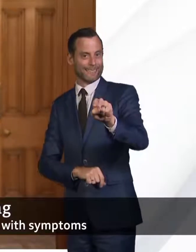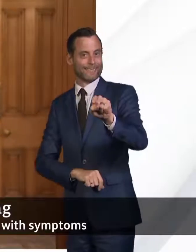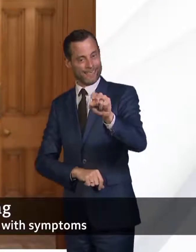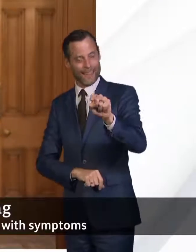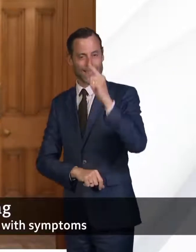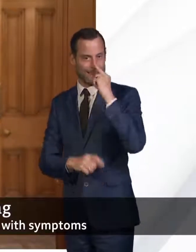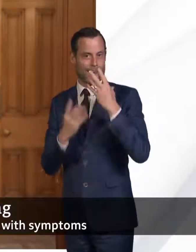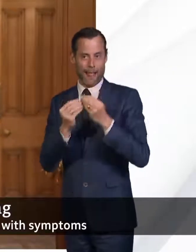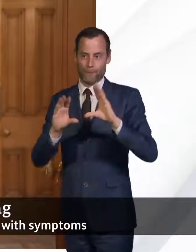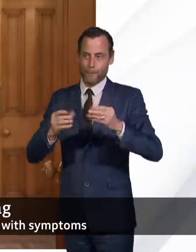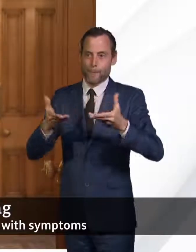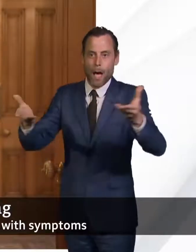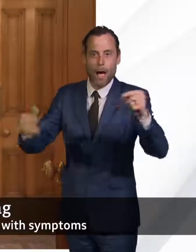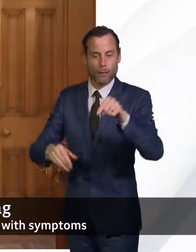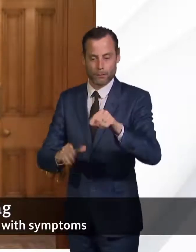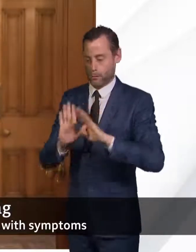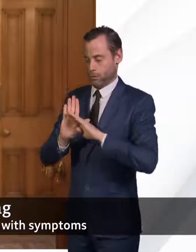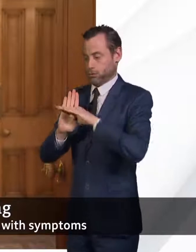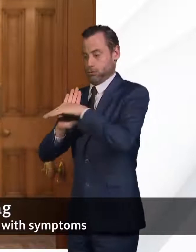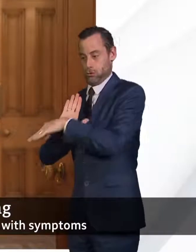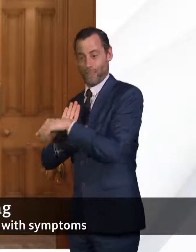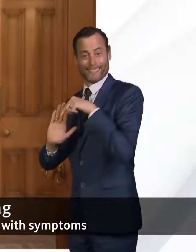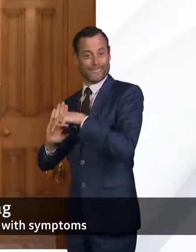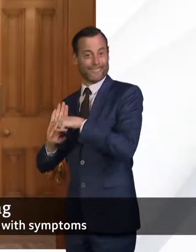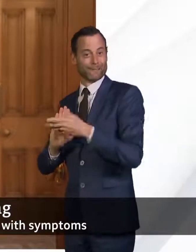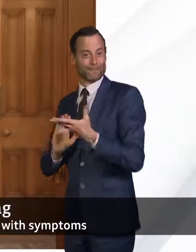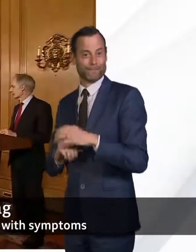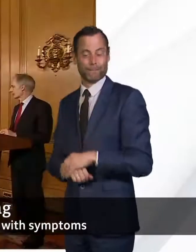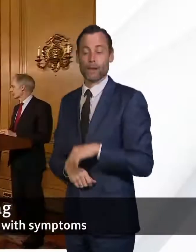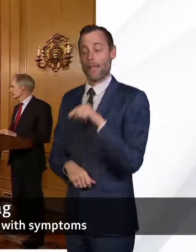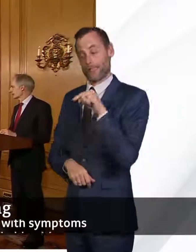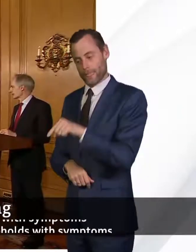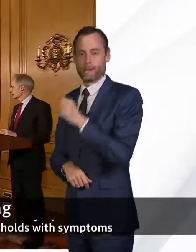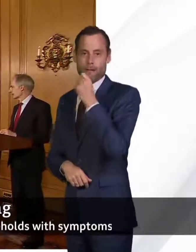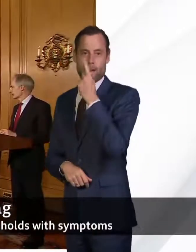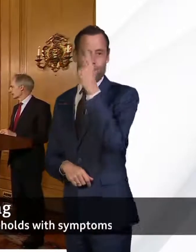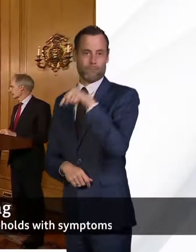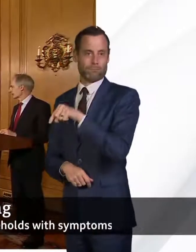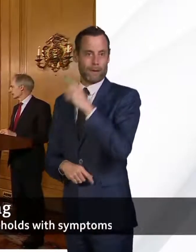is helping to save lives by flattening the curve. That is the number one thing. Professor.